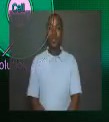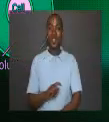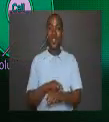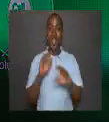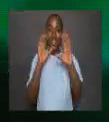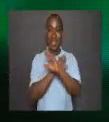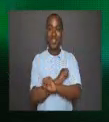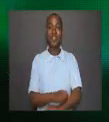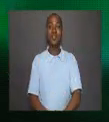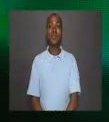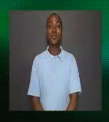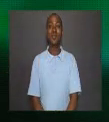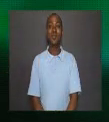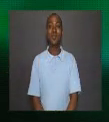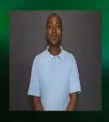Time's up.